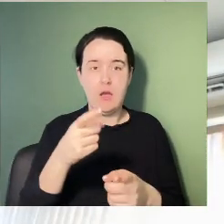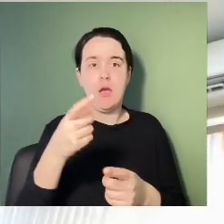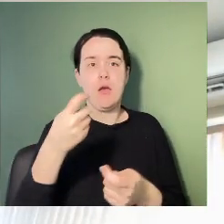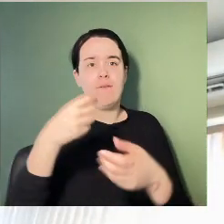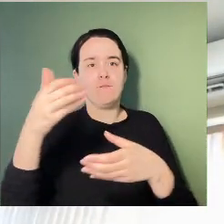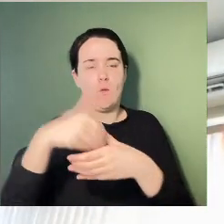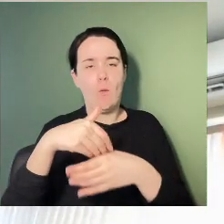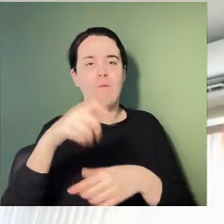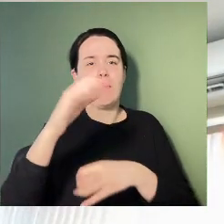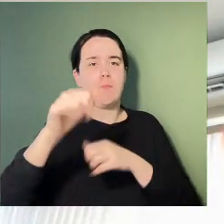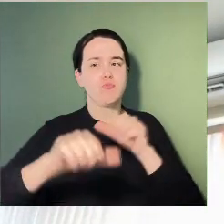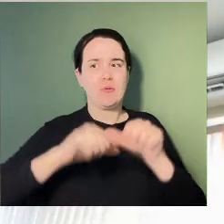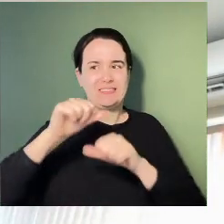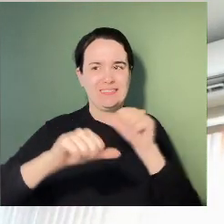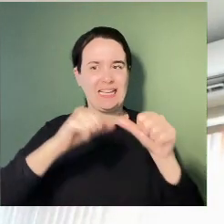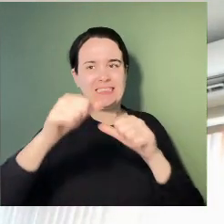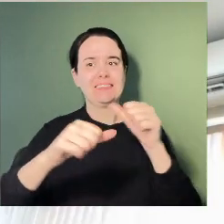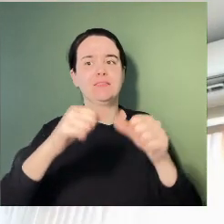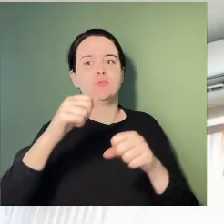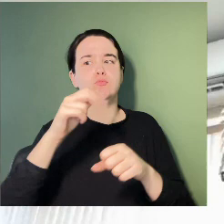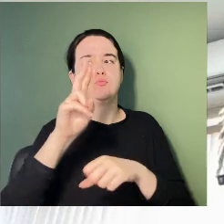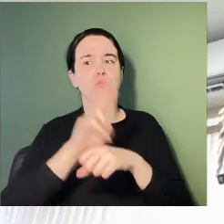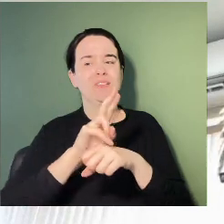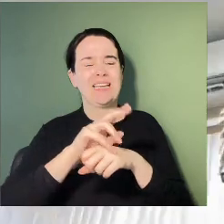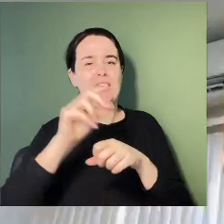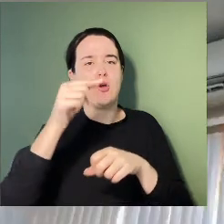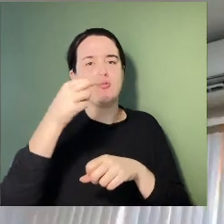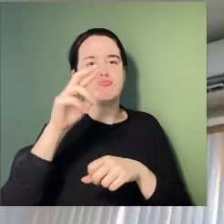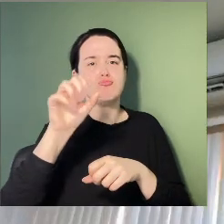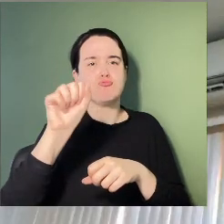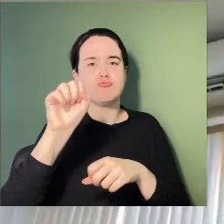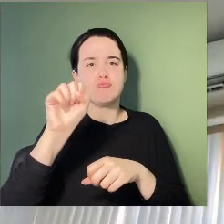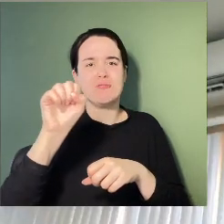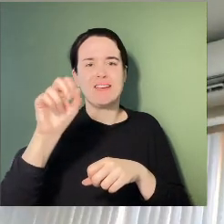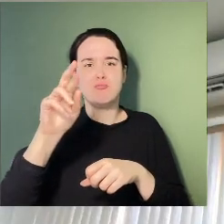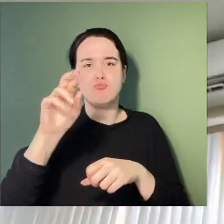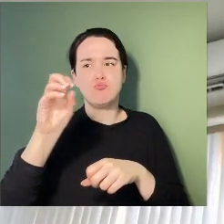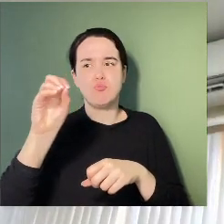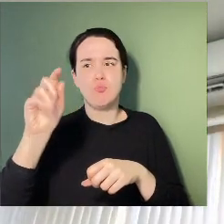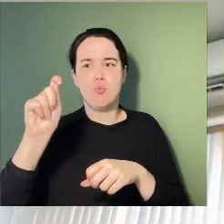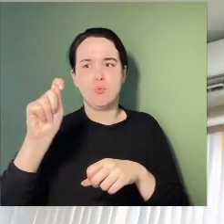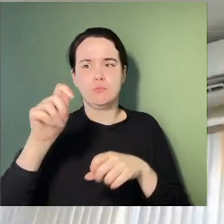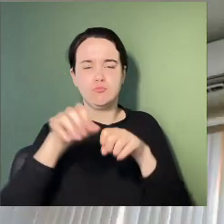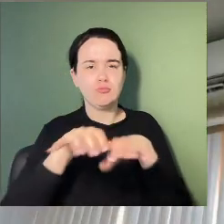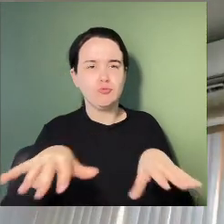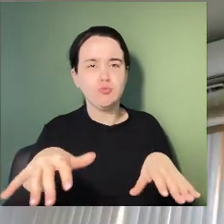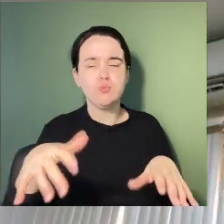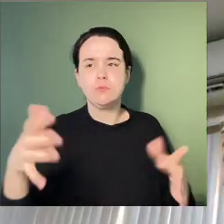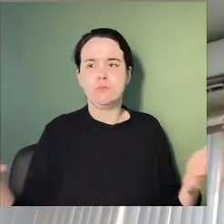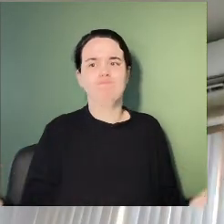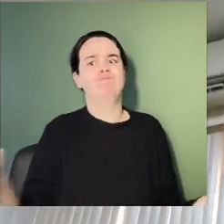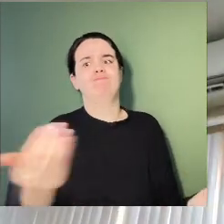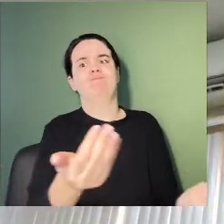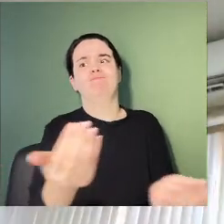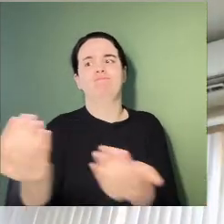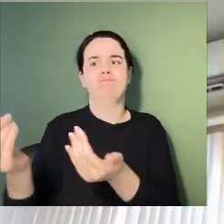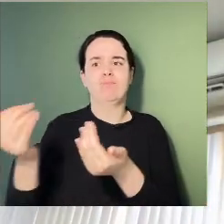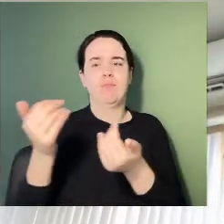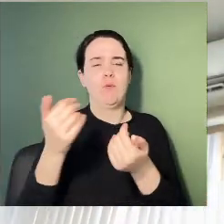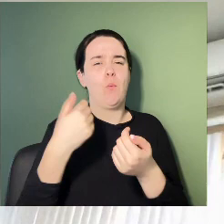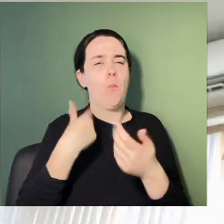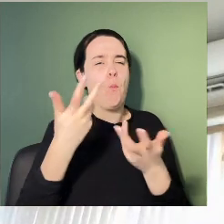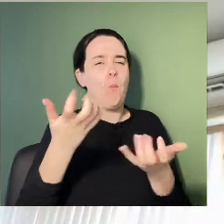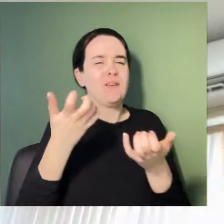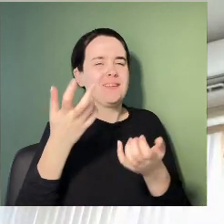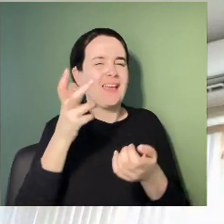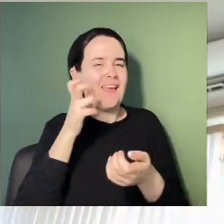is the people in the grassroots are carried along? I just wanted to hear from both perspectives. Robin,